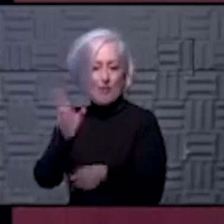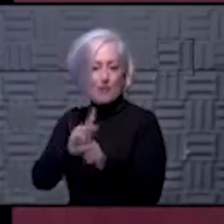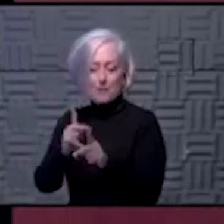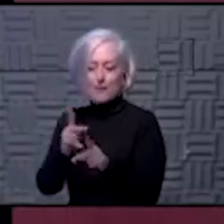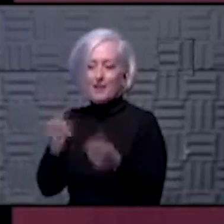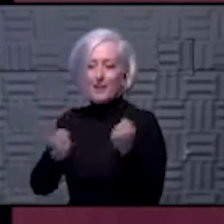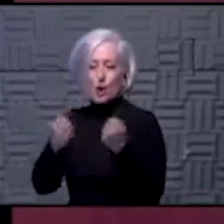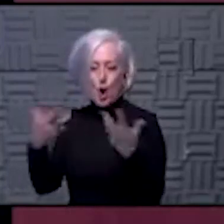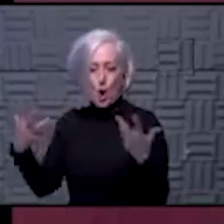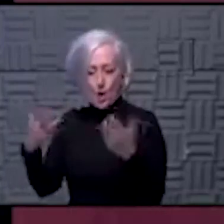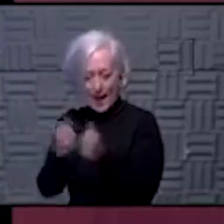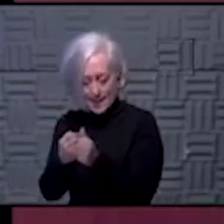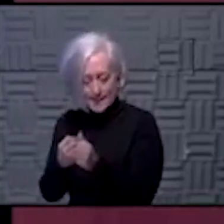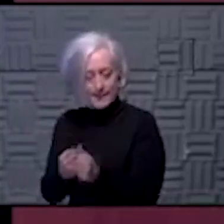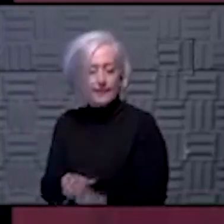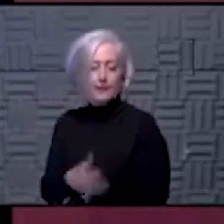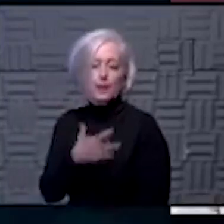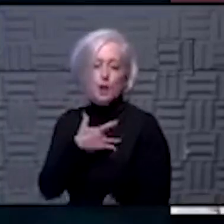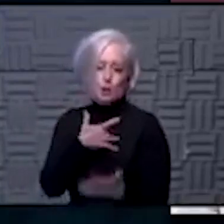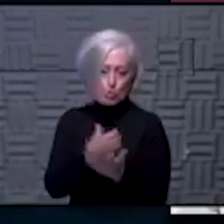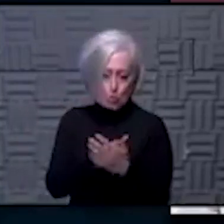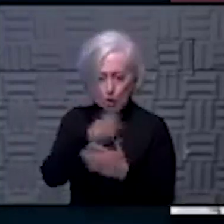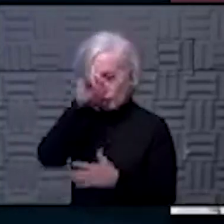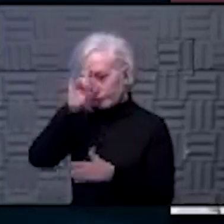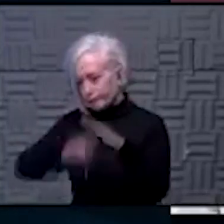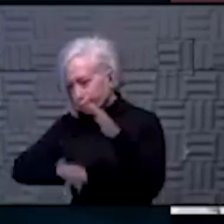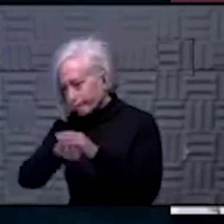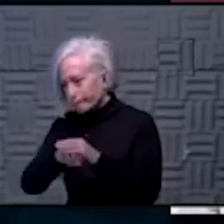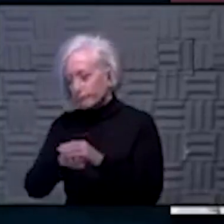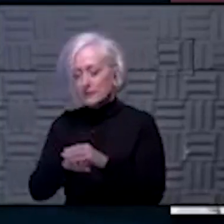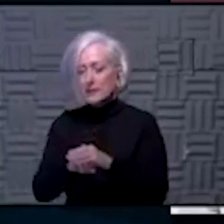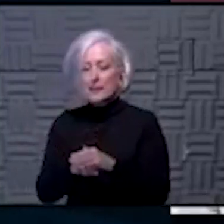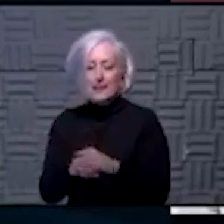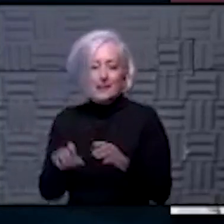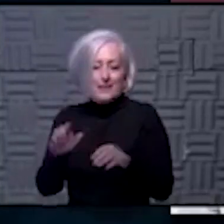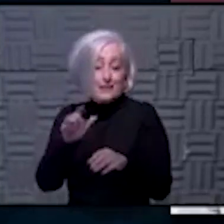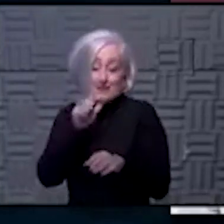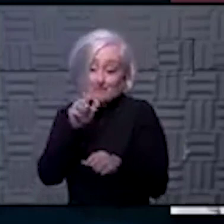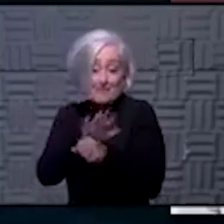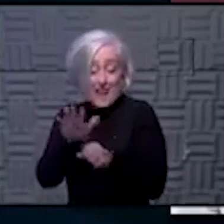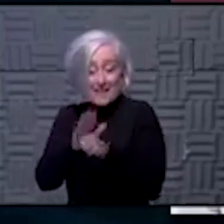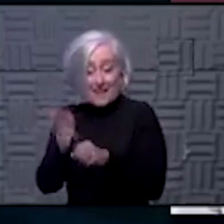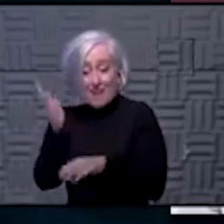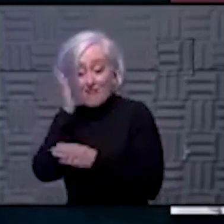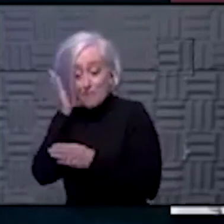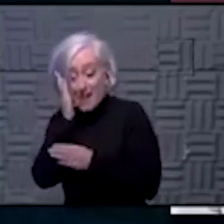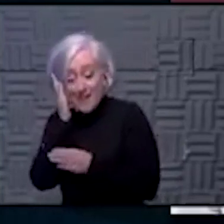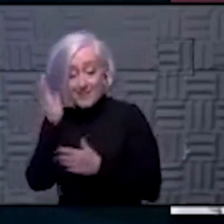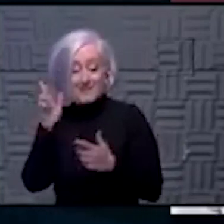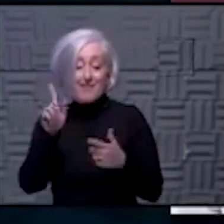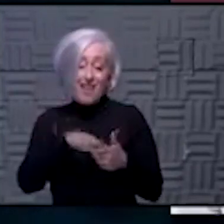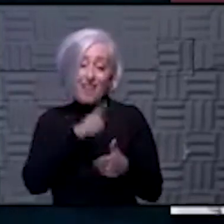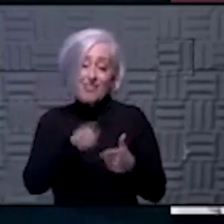accident because we have no beds, and leave alone all the COVID patients, then I think that's going to require even a more stringent